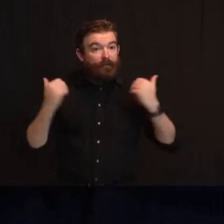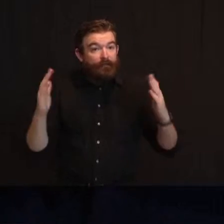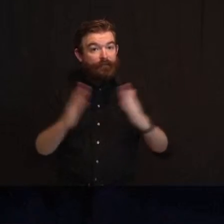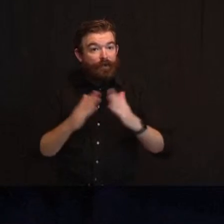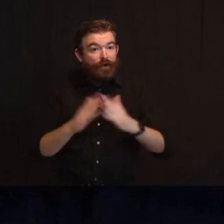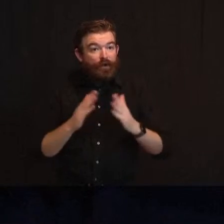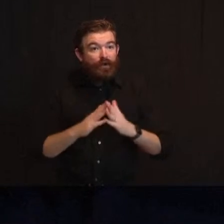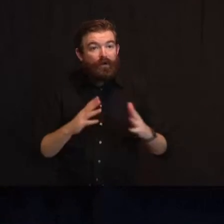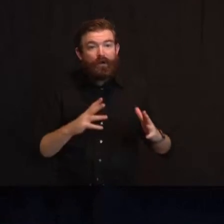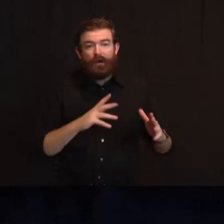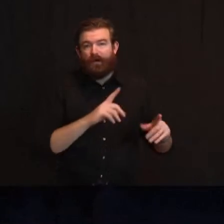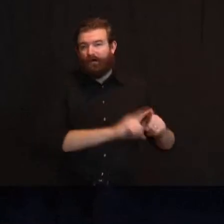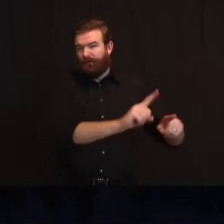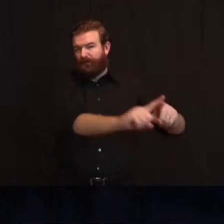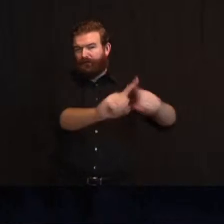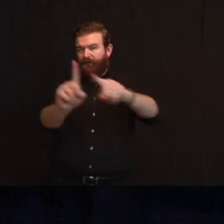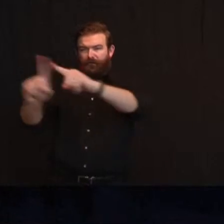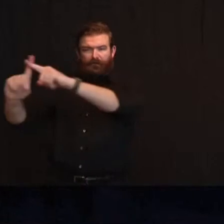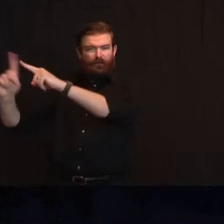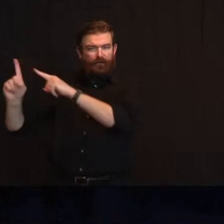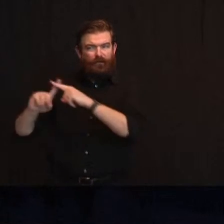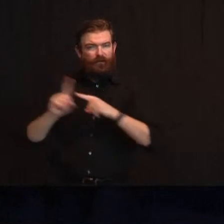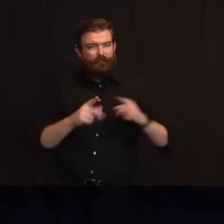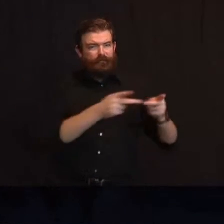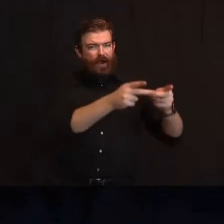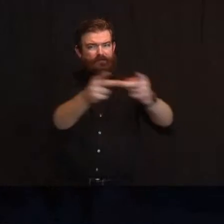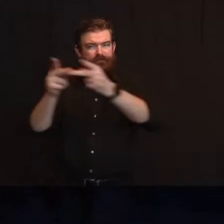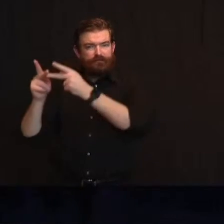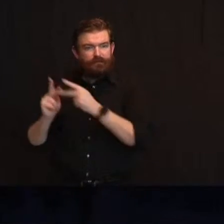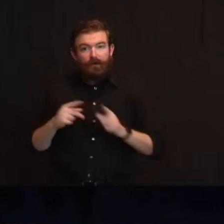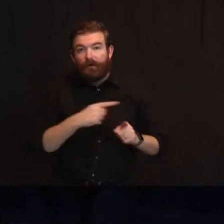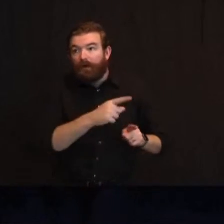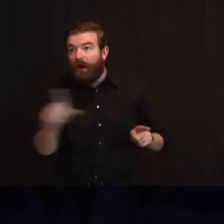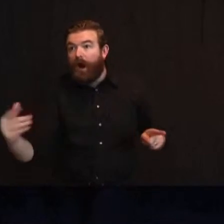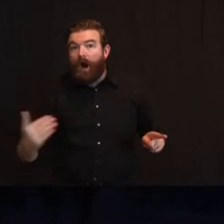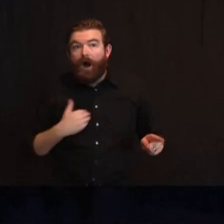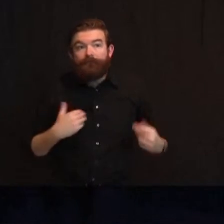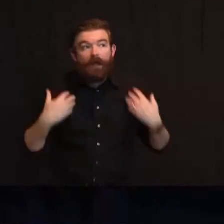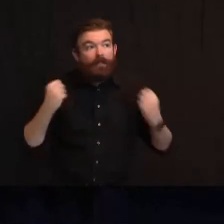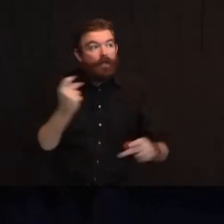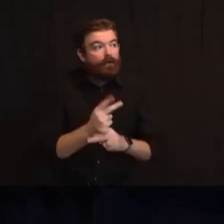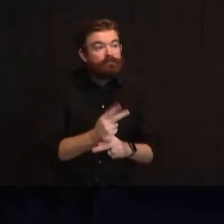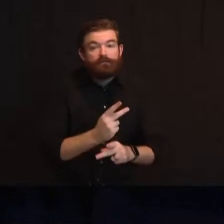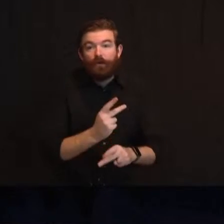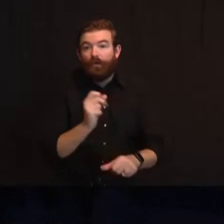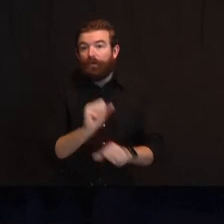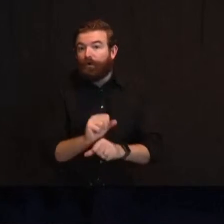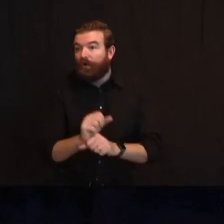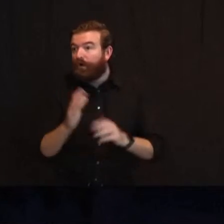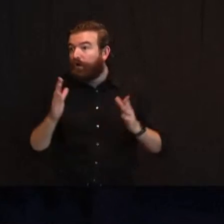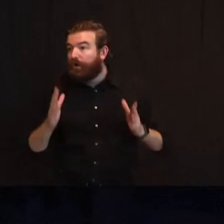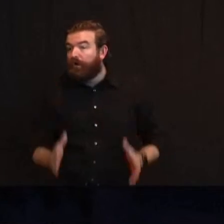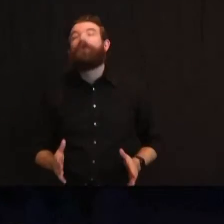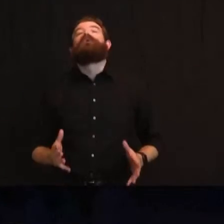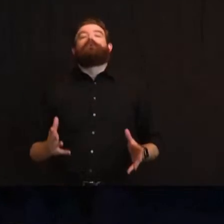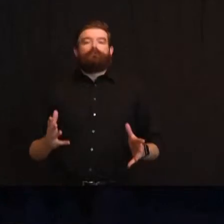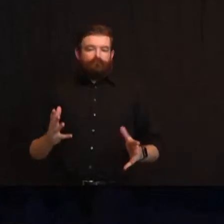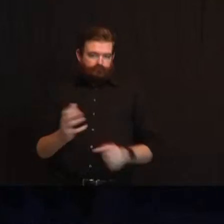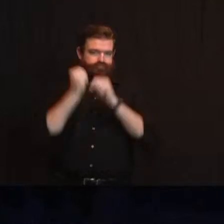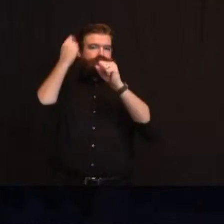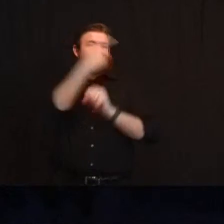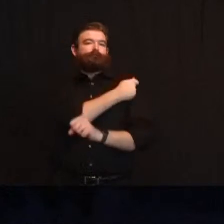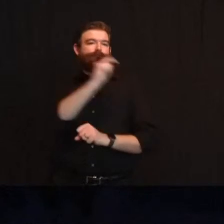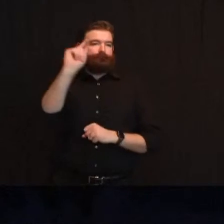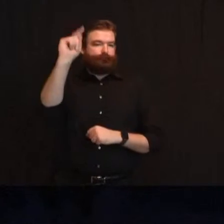nursing, and home-based settings like hospice, home care, and visiting nurse services. Office-based healthcare settings like your